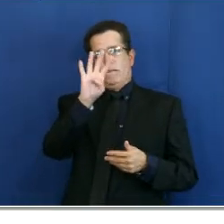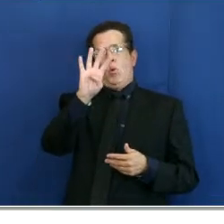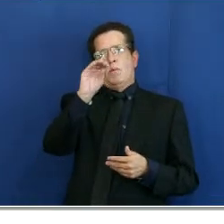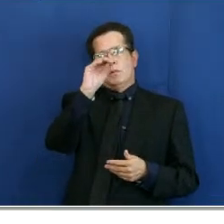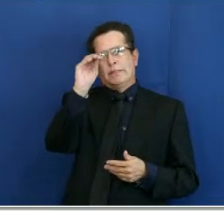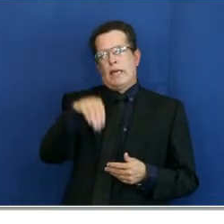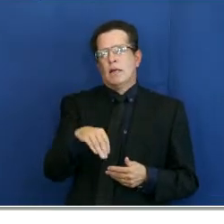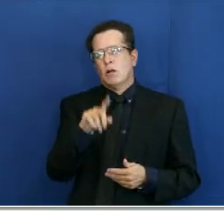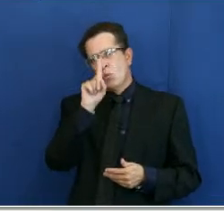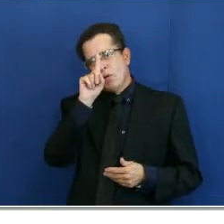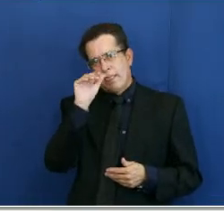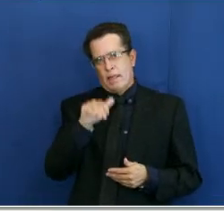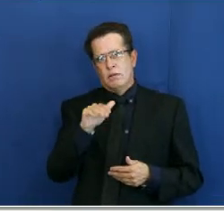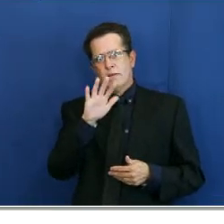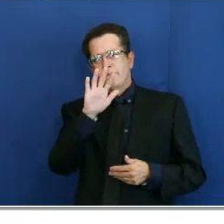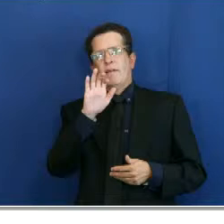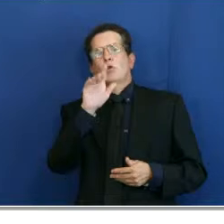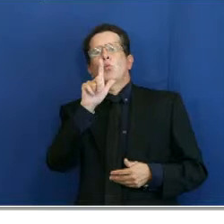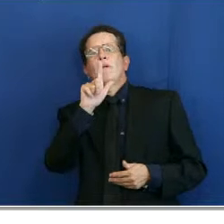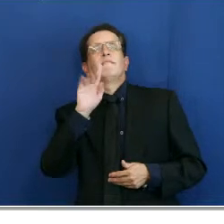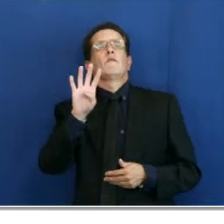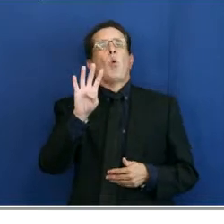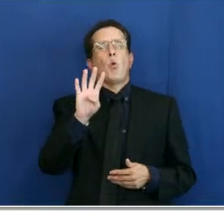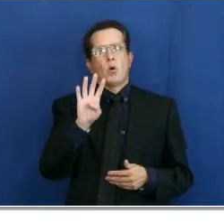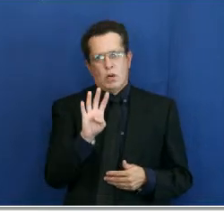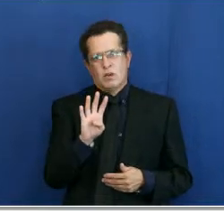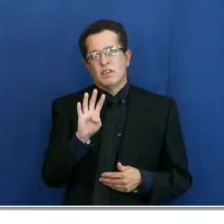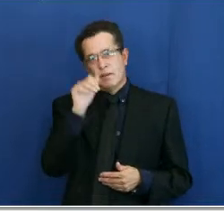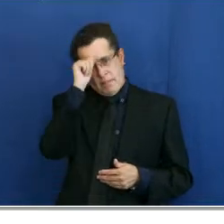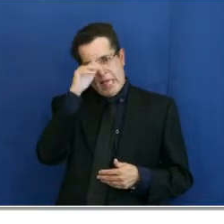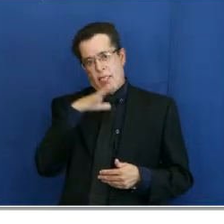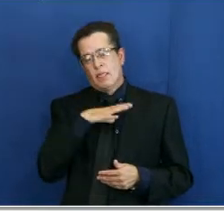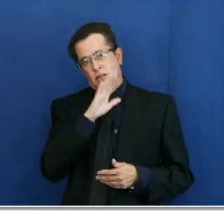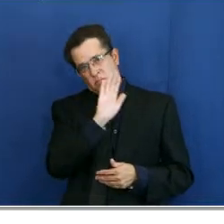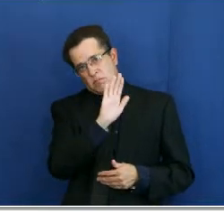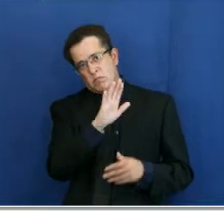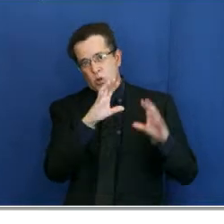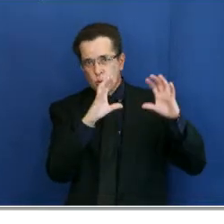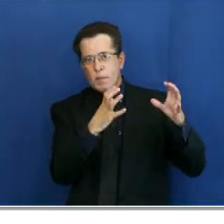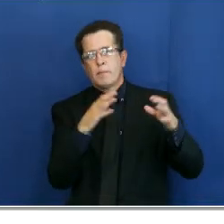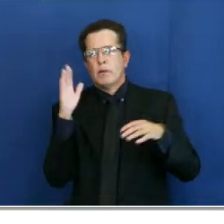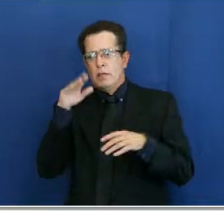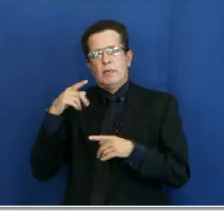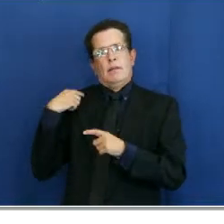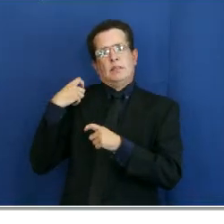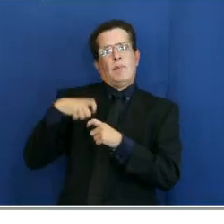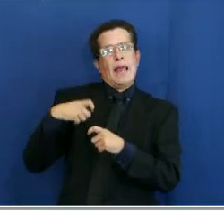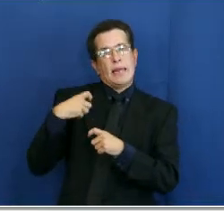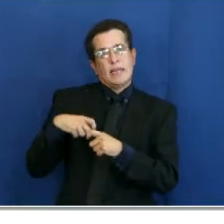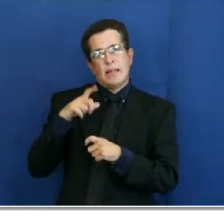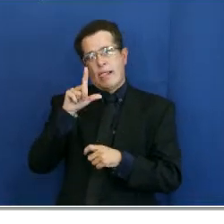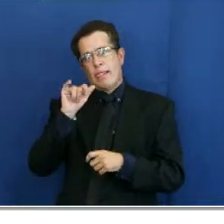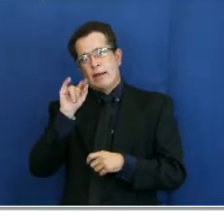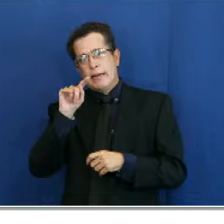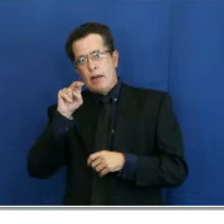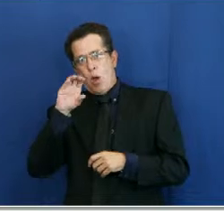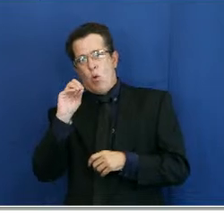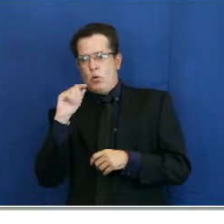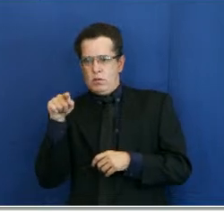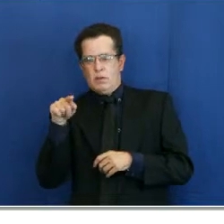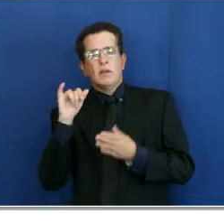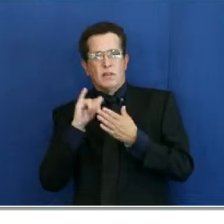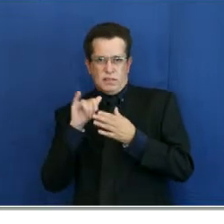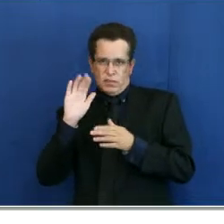is 1,524 cases, and Hispanics or Latinos represent